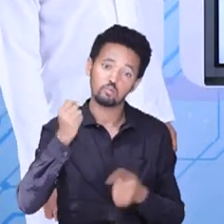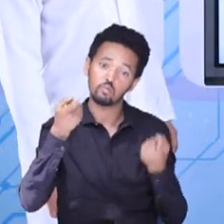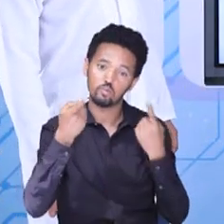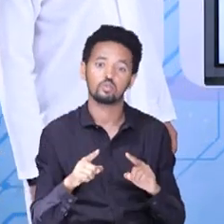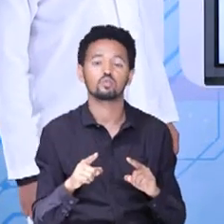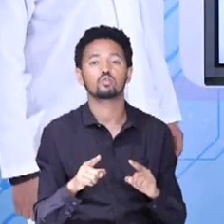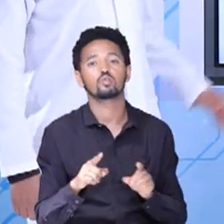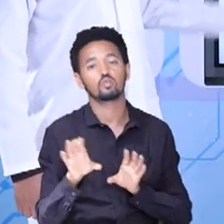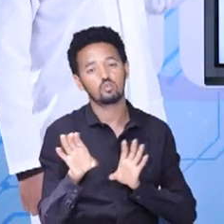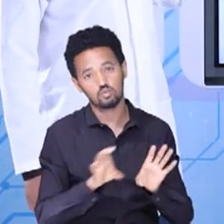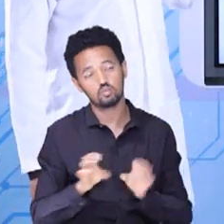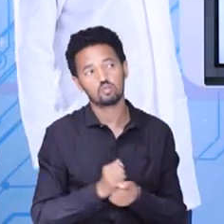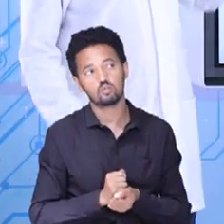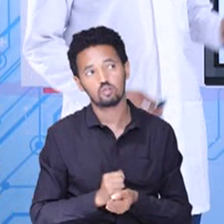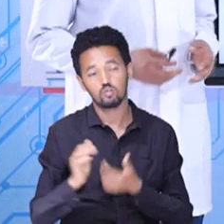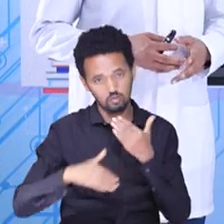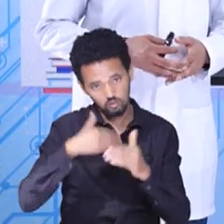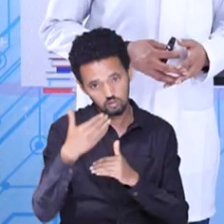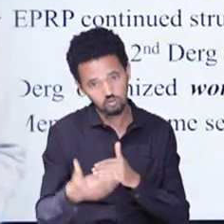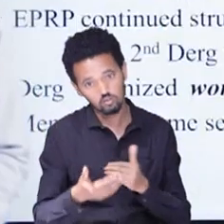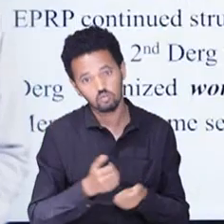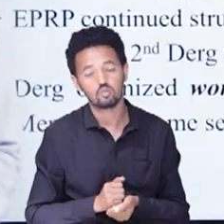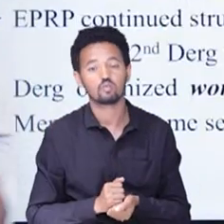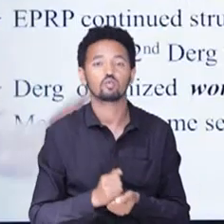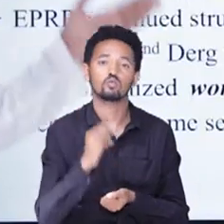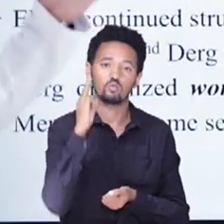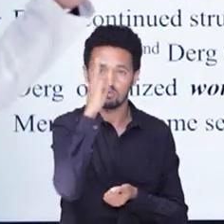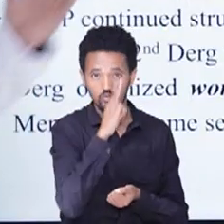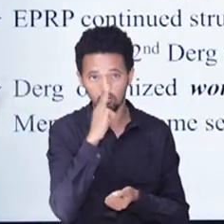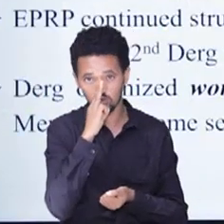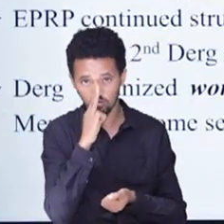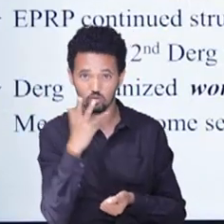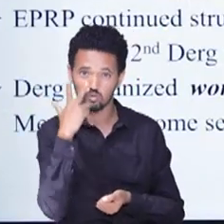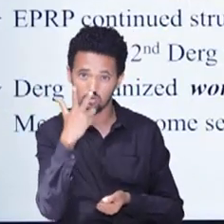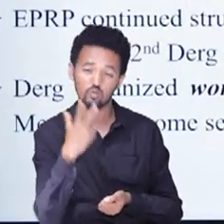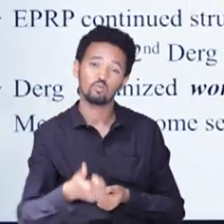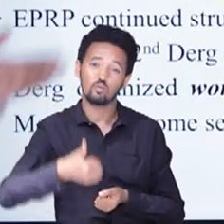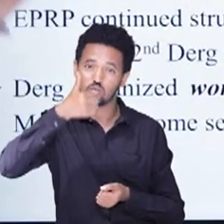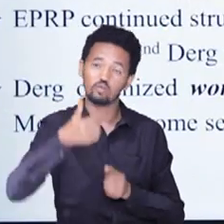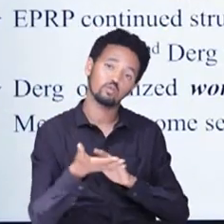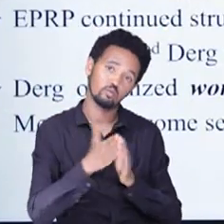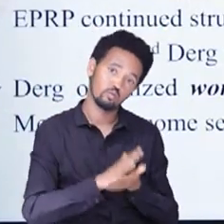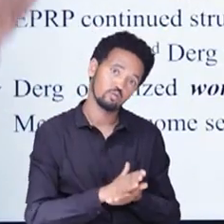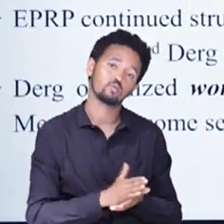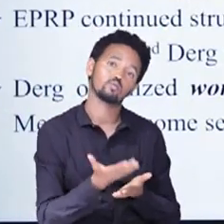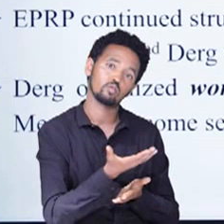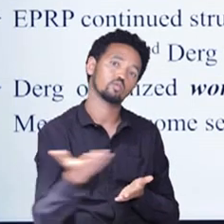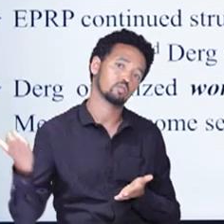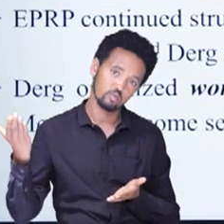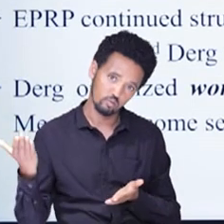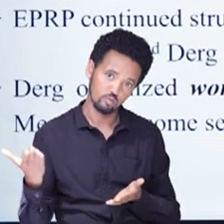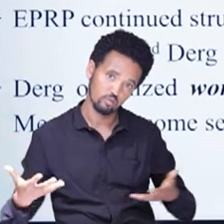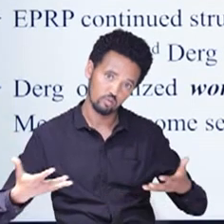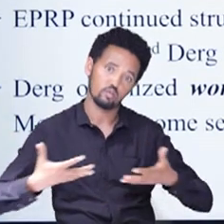1978. After the victory over Somalia, the three major issues took the attention of the